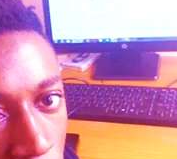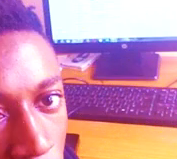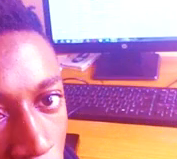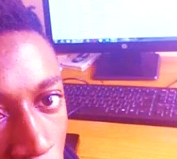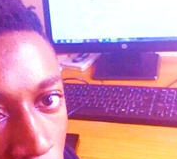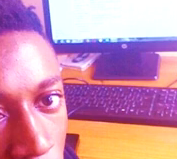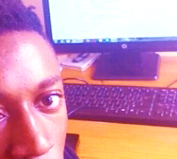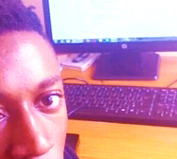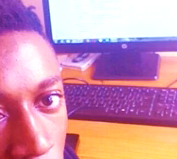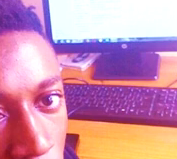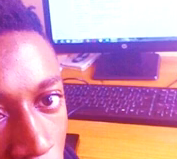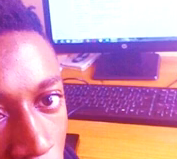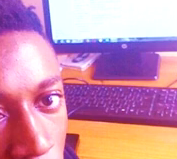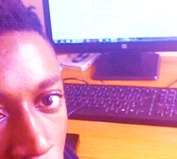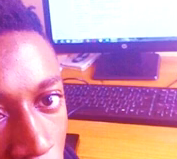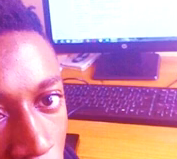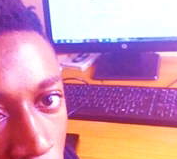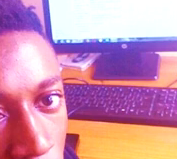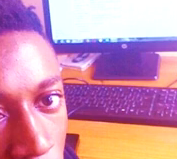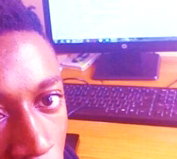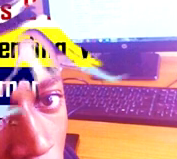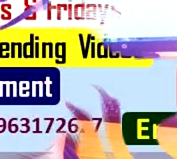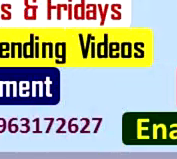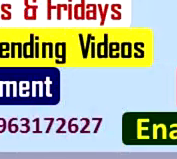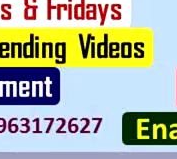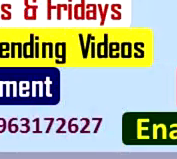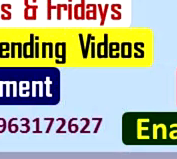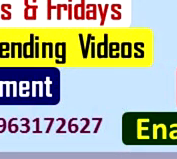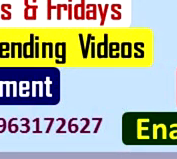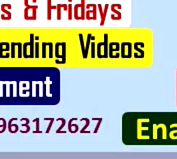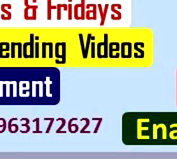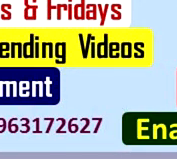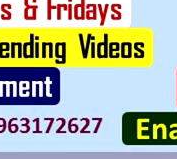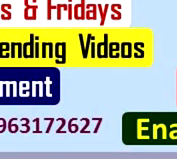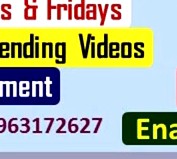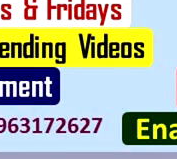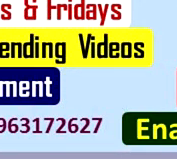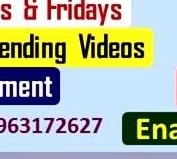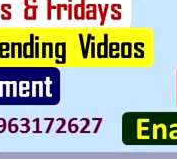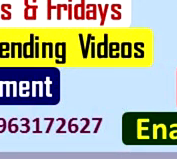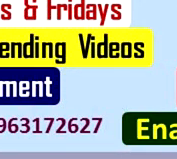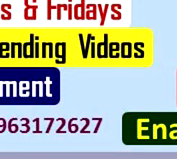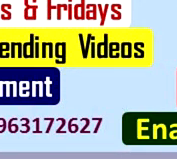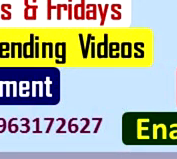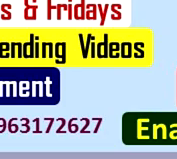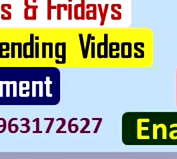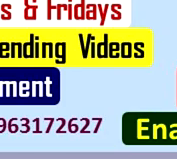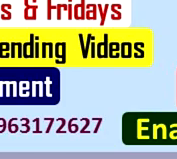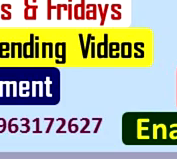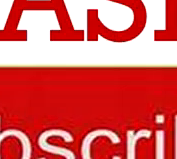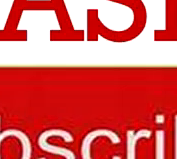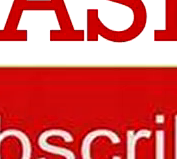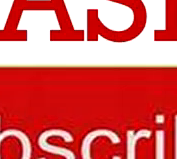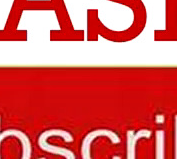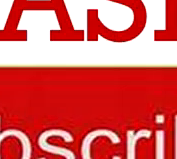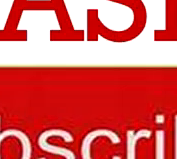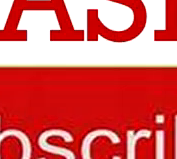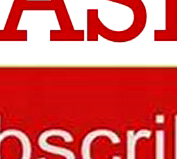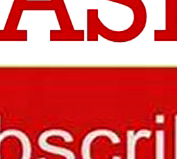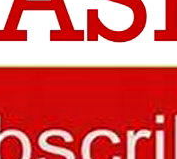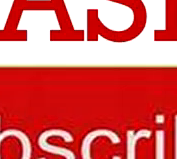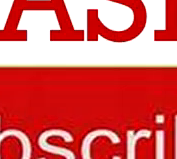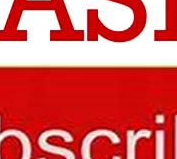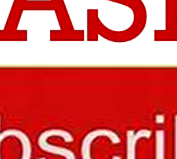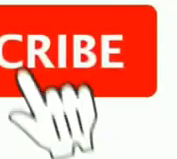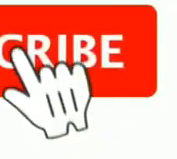Hi lovely viewers, it's me again, your one and only Mutati Mpundu. Welcome to my YouTube channel. If this is your first time on my channel, kindly subscribe